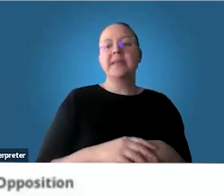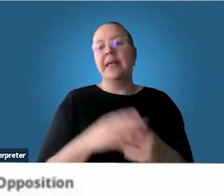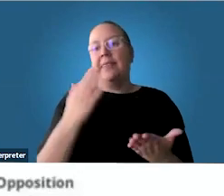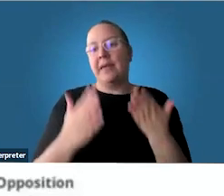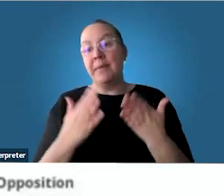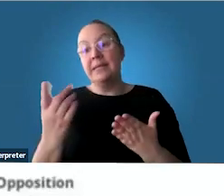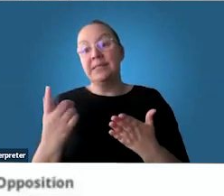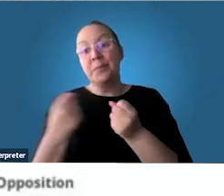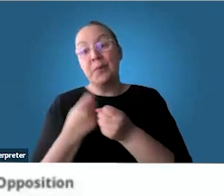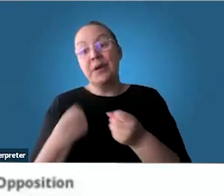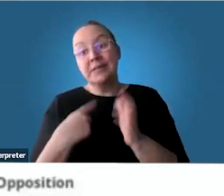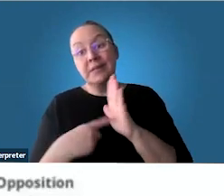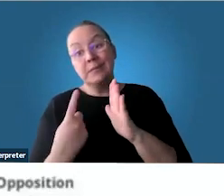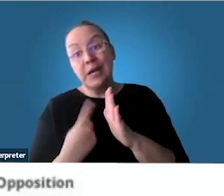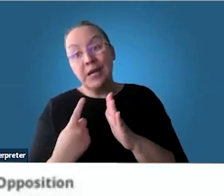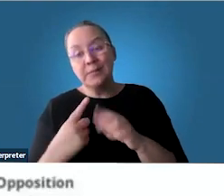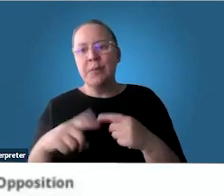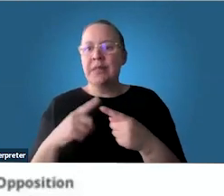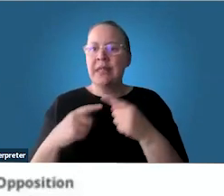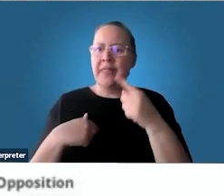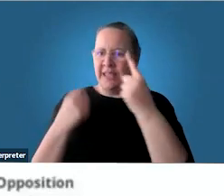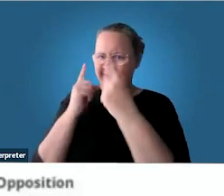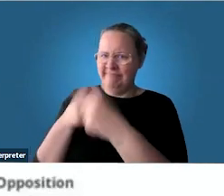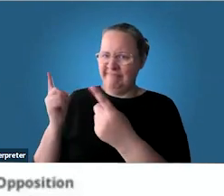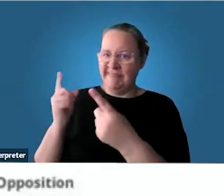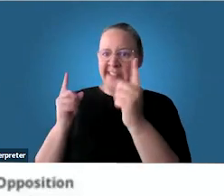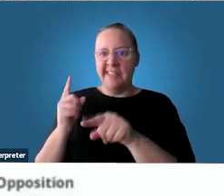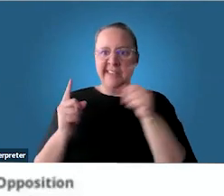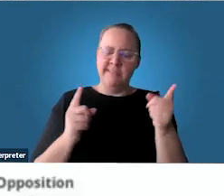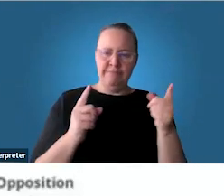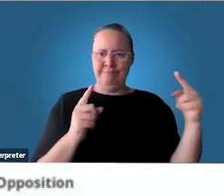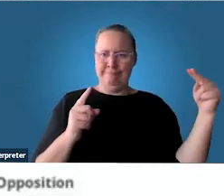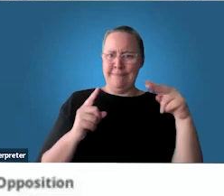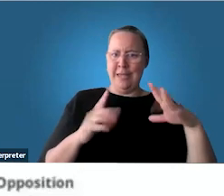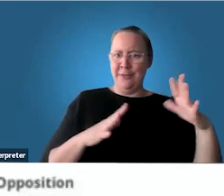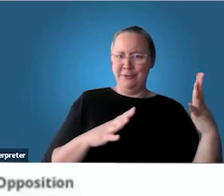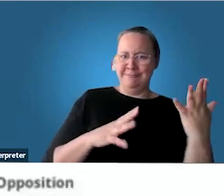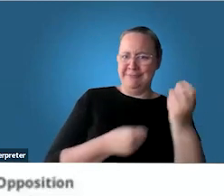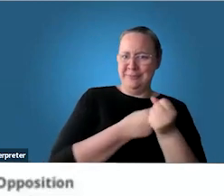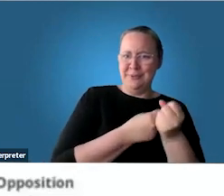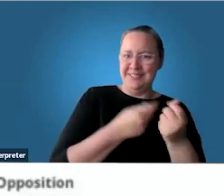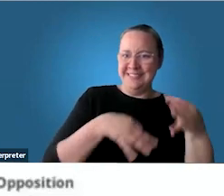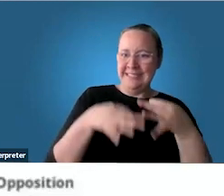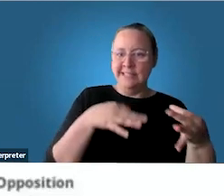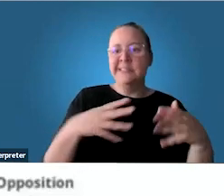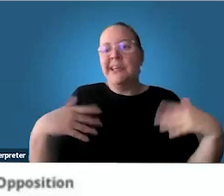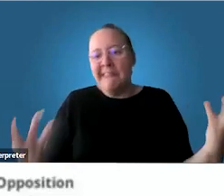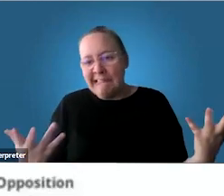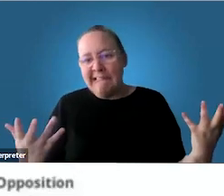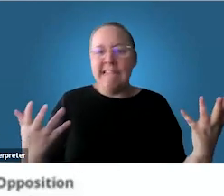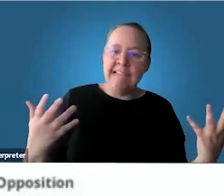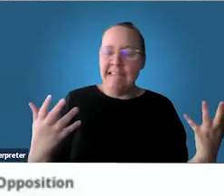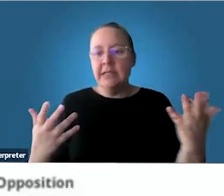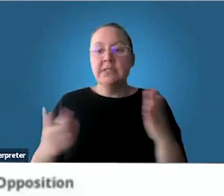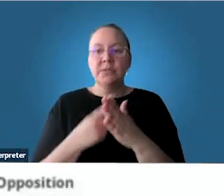on our side at some times and be on the opposite side at other times. And I think this is where narrative change and communications often